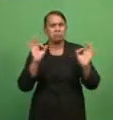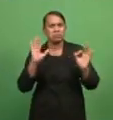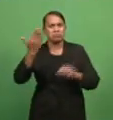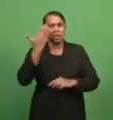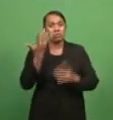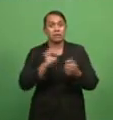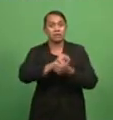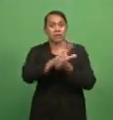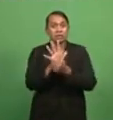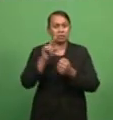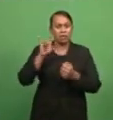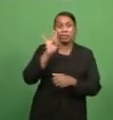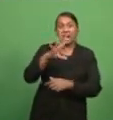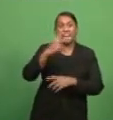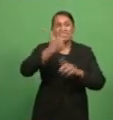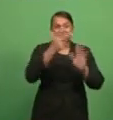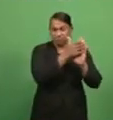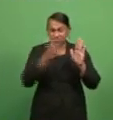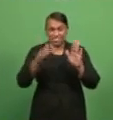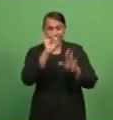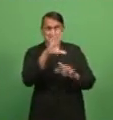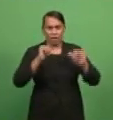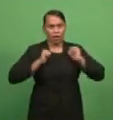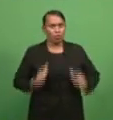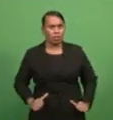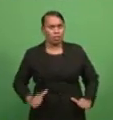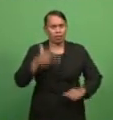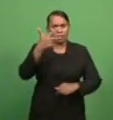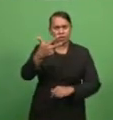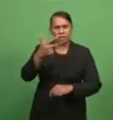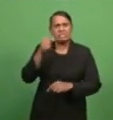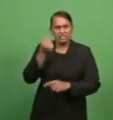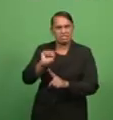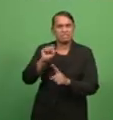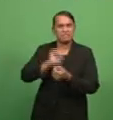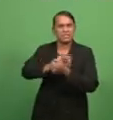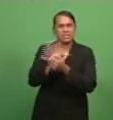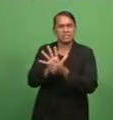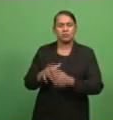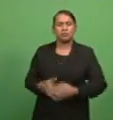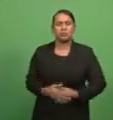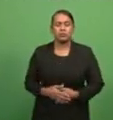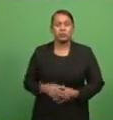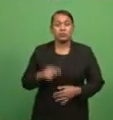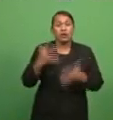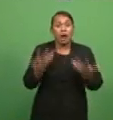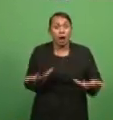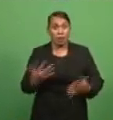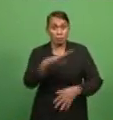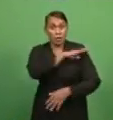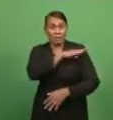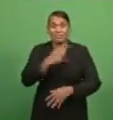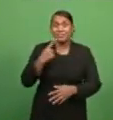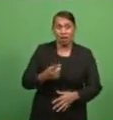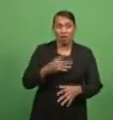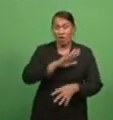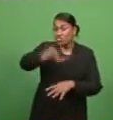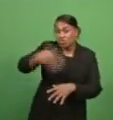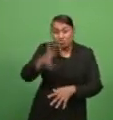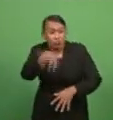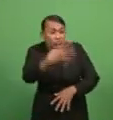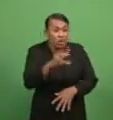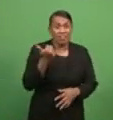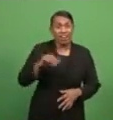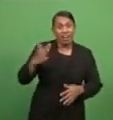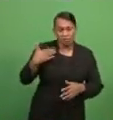18 patients have made full recoveries from the virus. He also highlighted that health screening in Ba is progressing well. The Prime